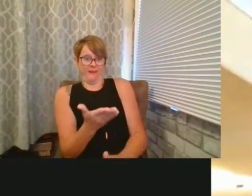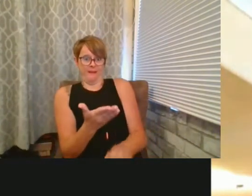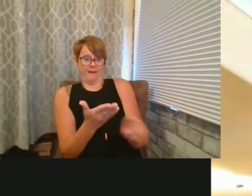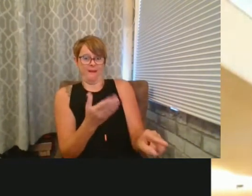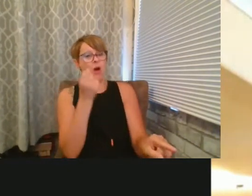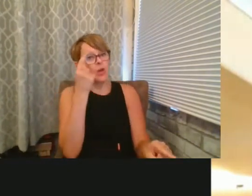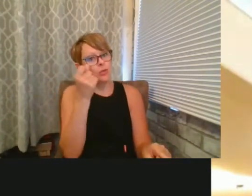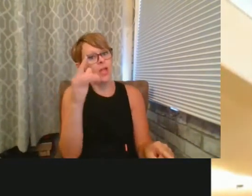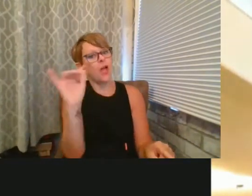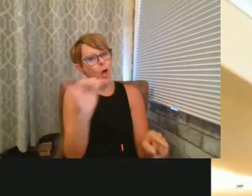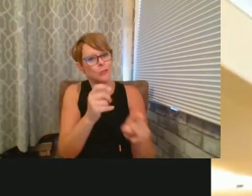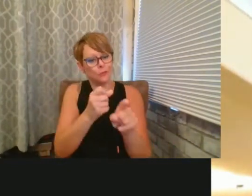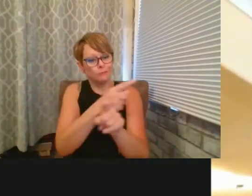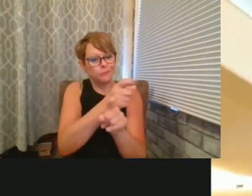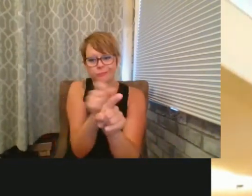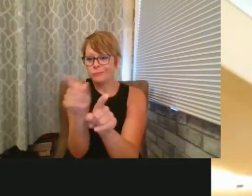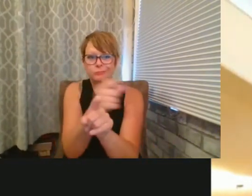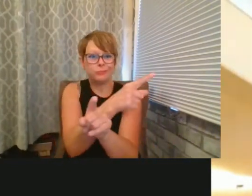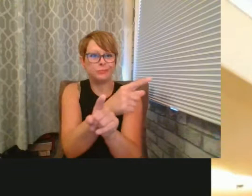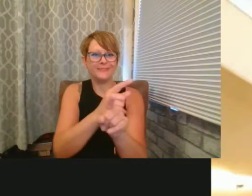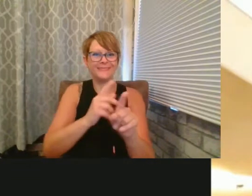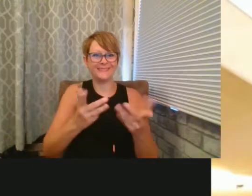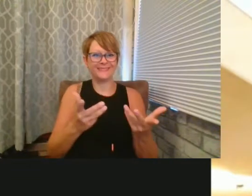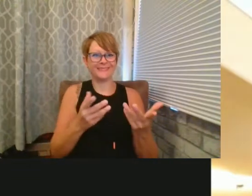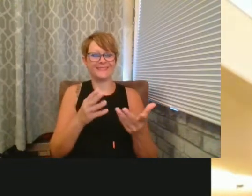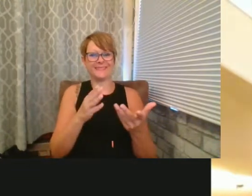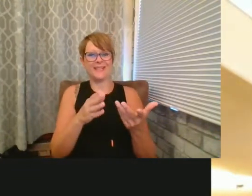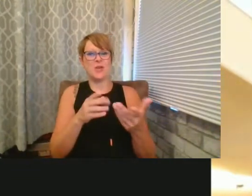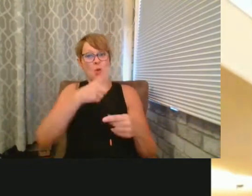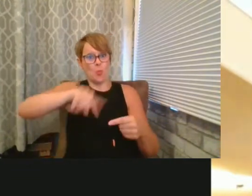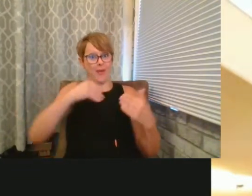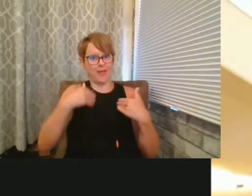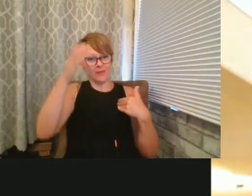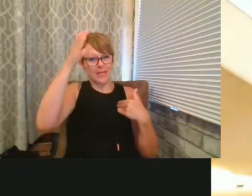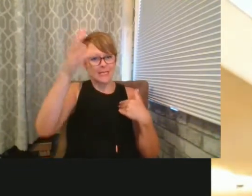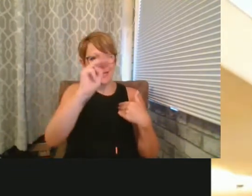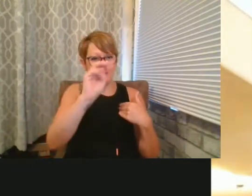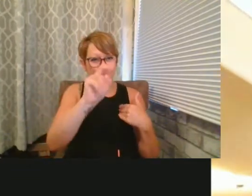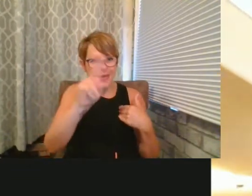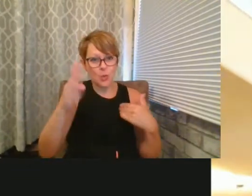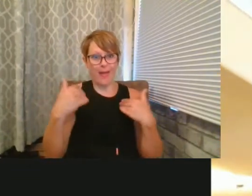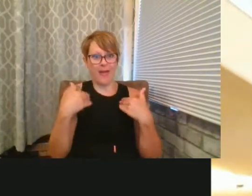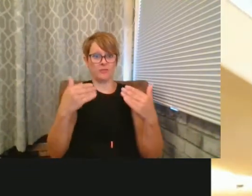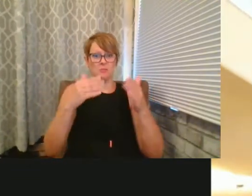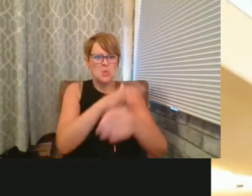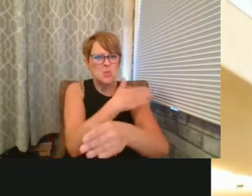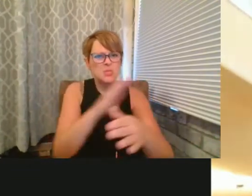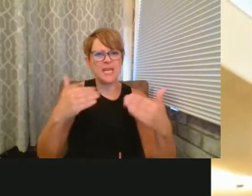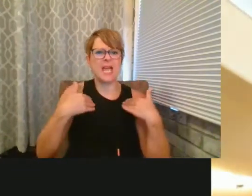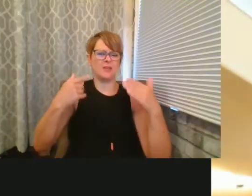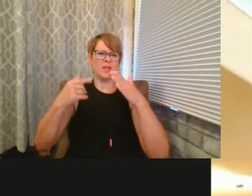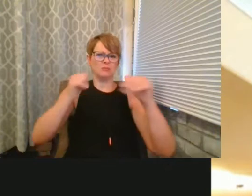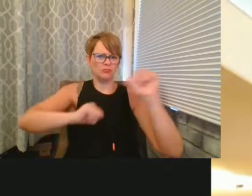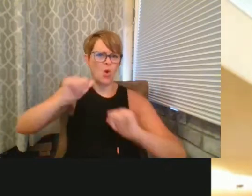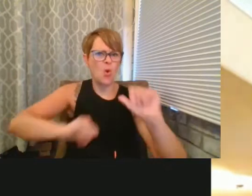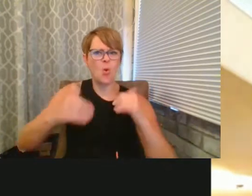diversify. So Balkan Kitchen is also a concert venue. We have shows here, we have music, we have kids